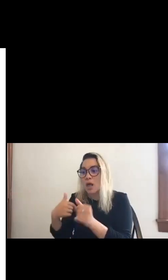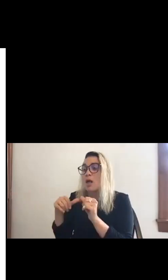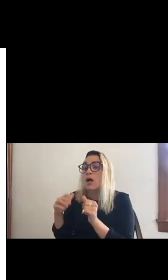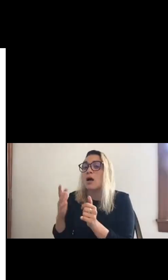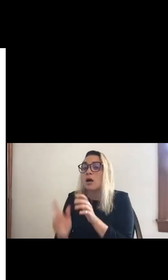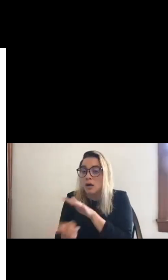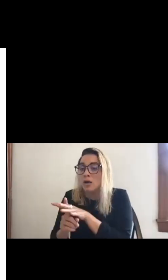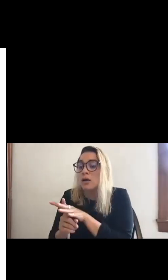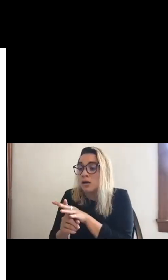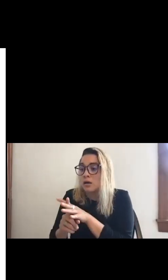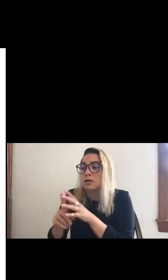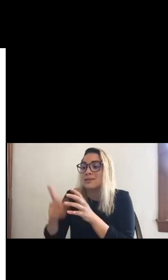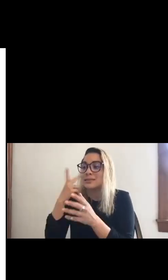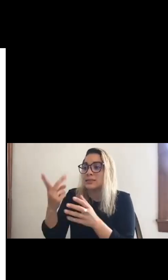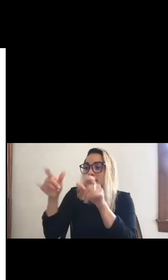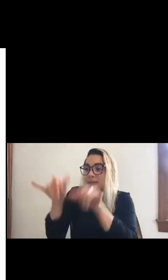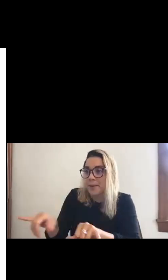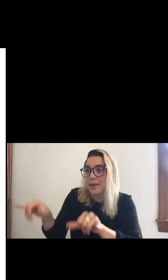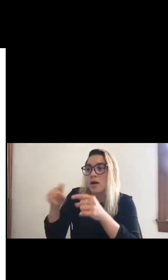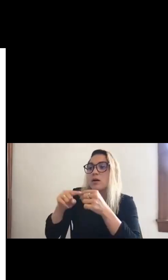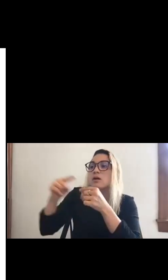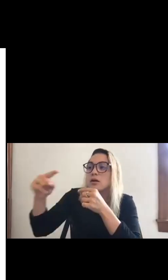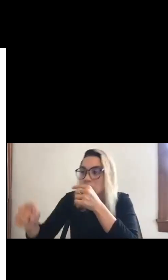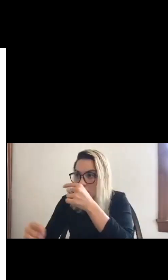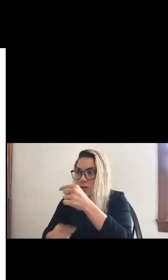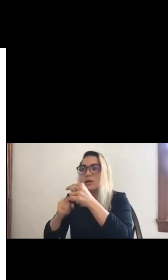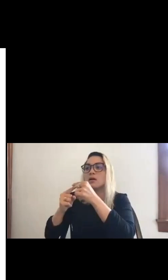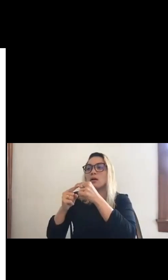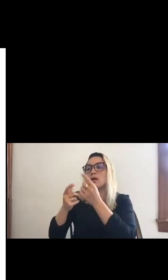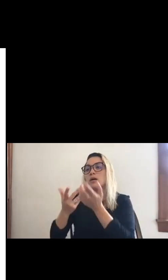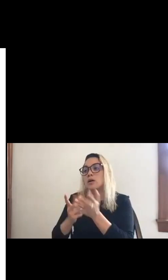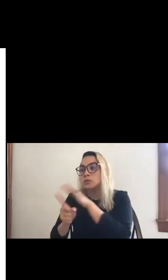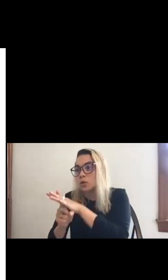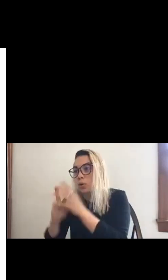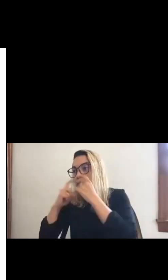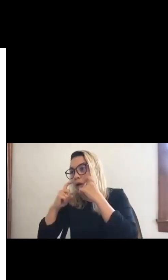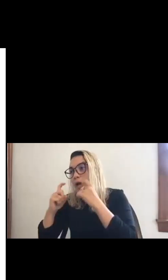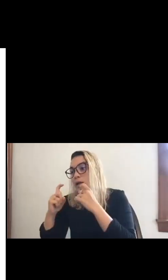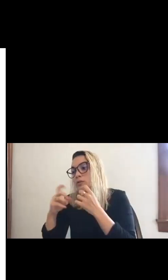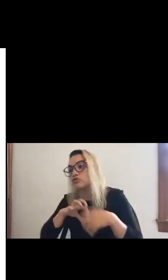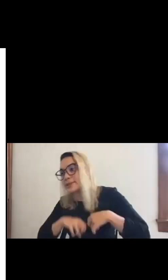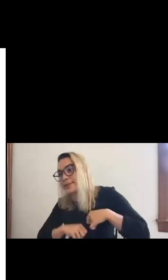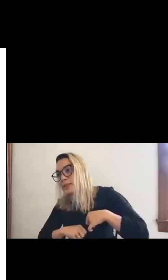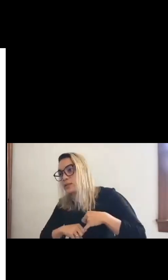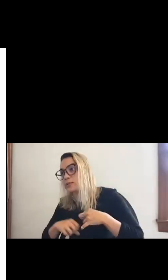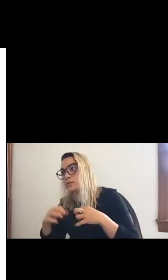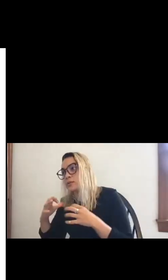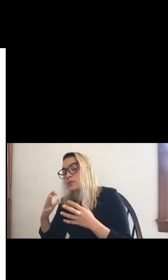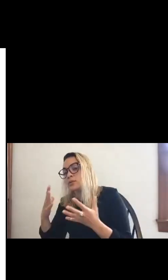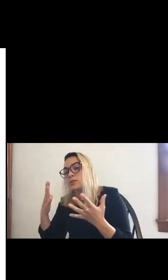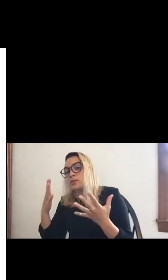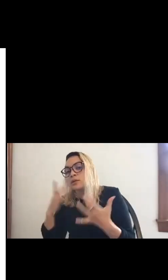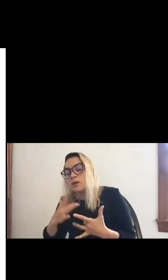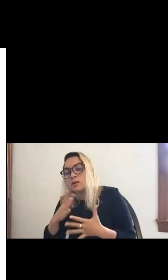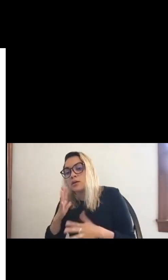was crying, weeping, mourning, grieving, rinse and repeat without an off ramp. And so